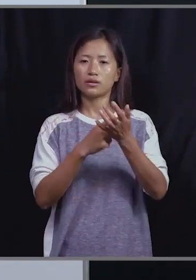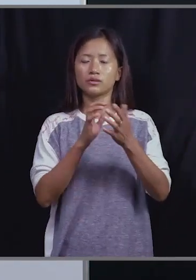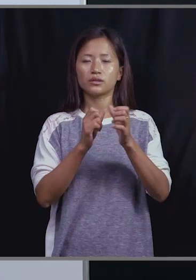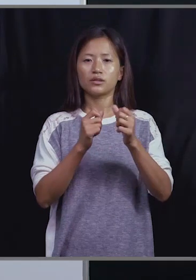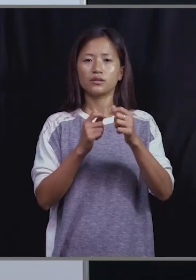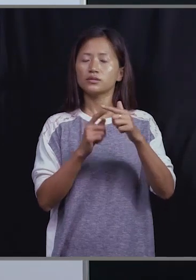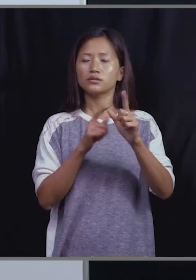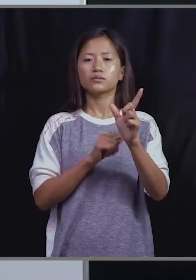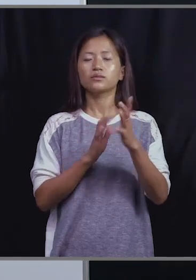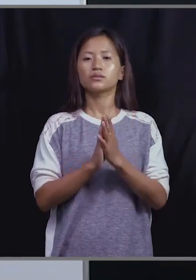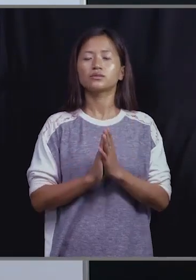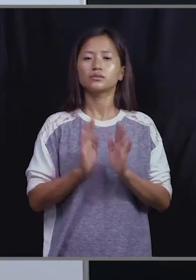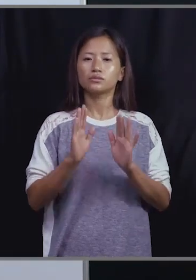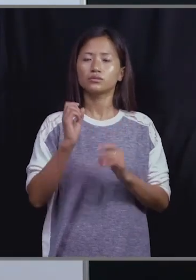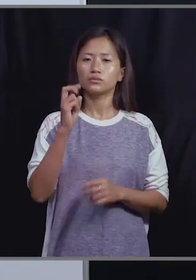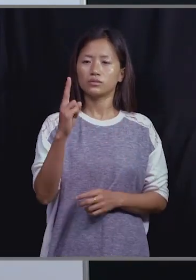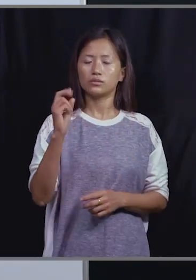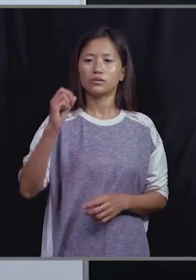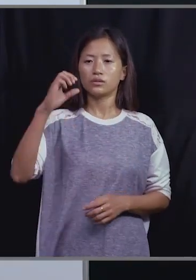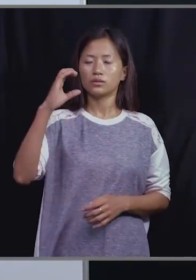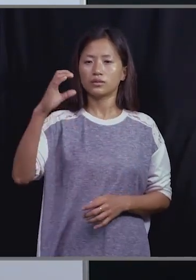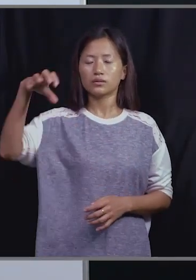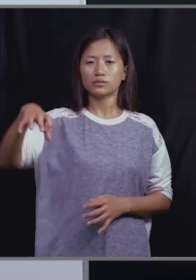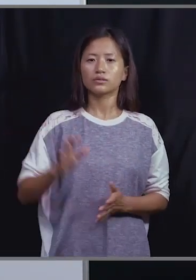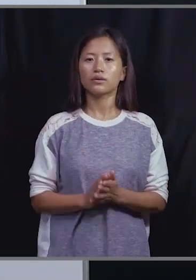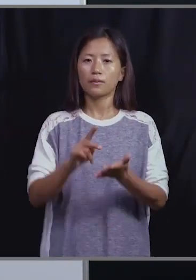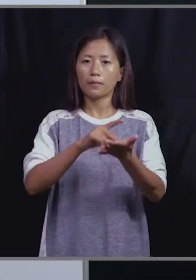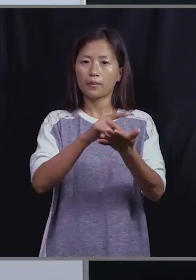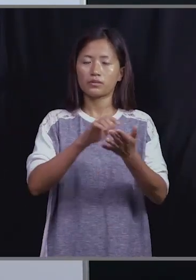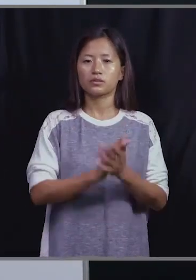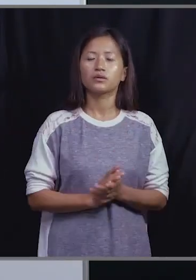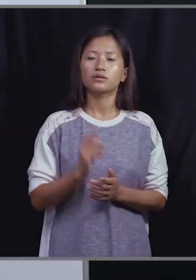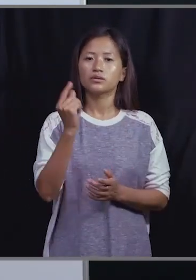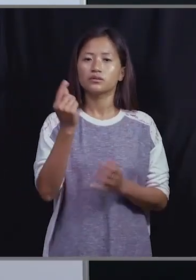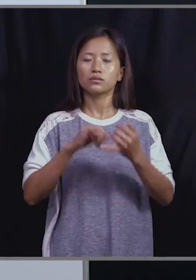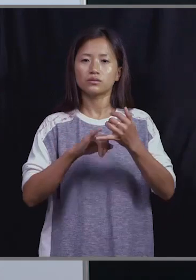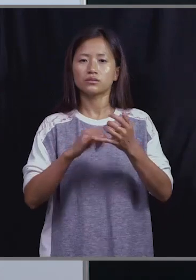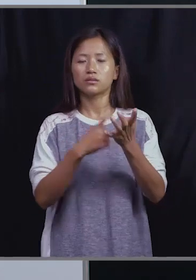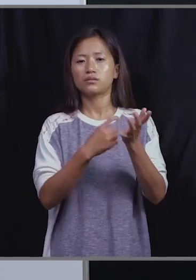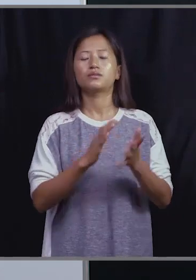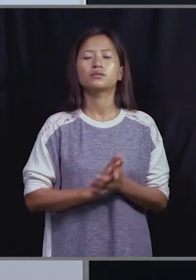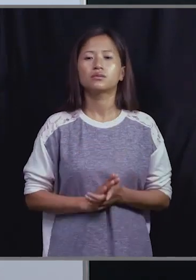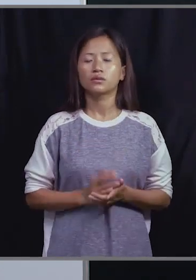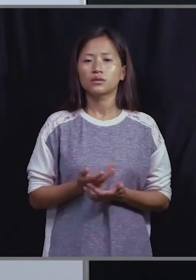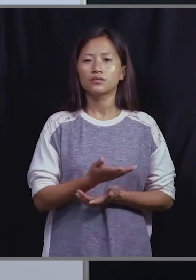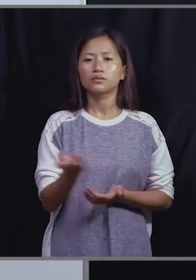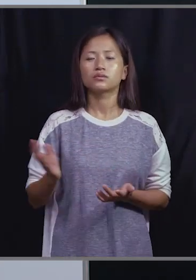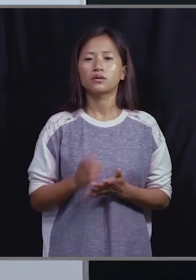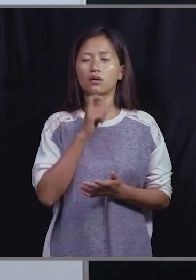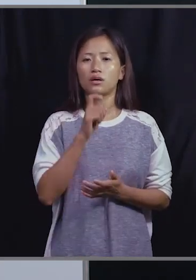treaty, these 2 countries, they were a part of the USSR. So they